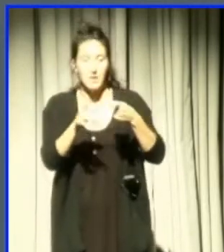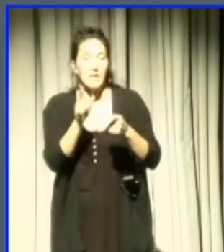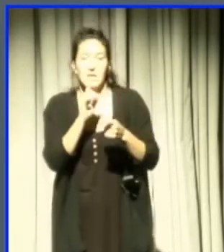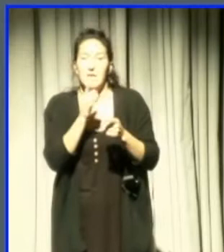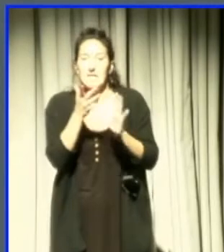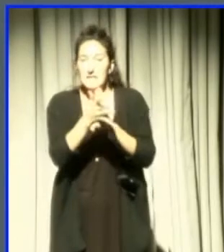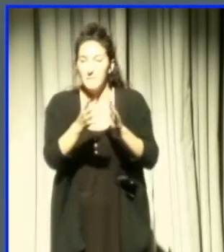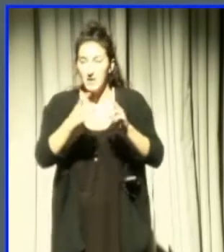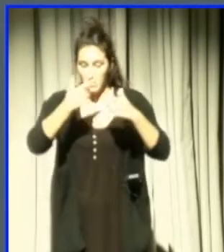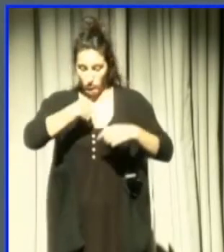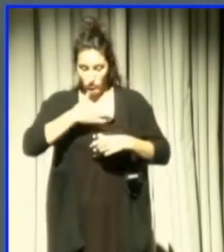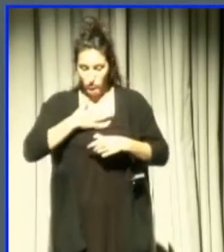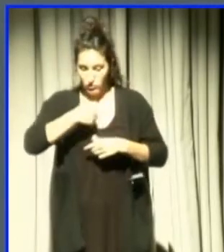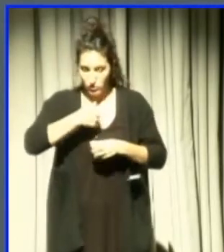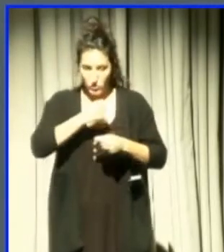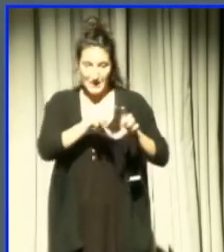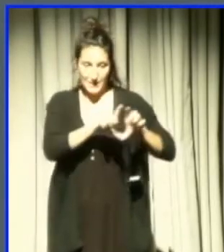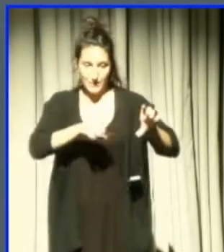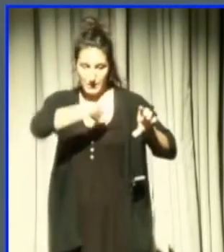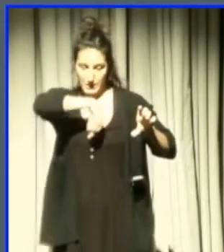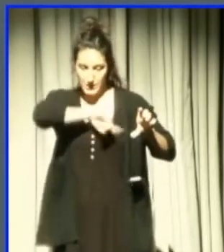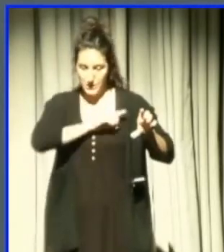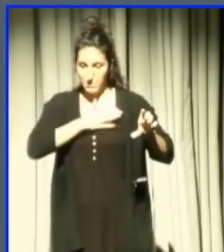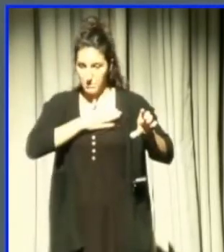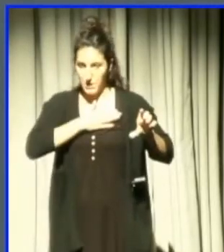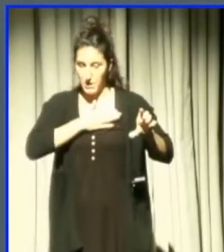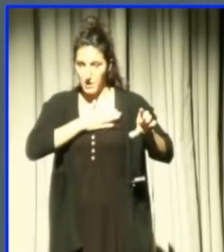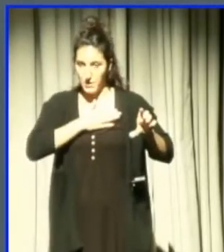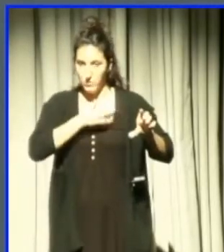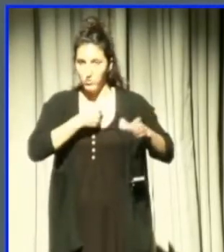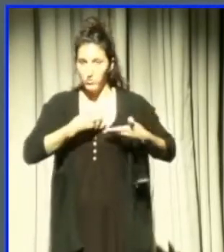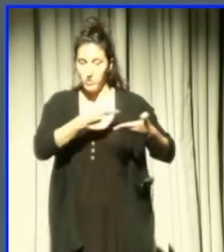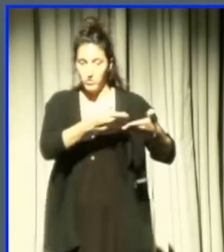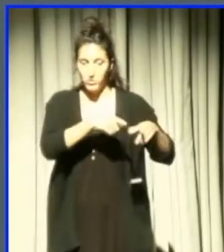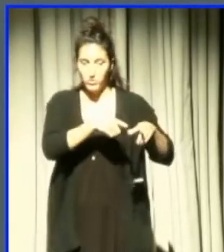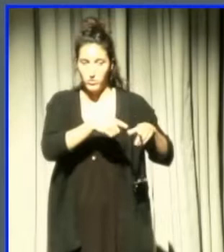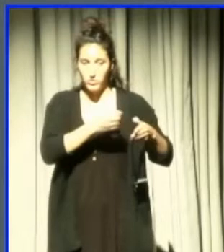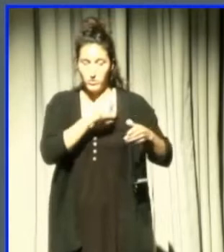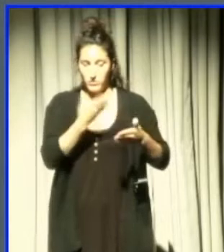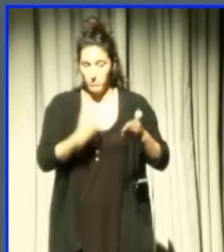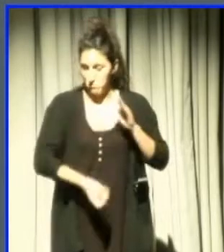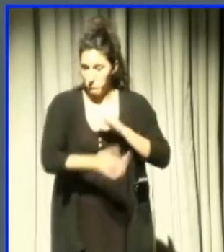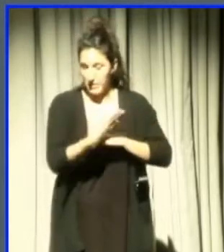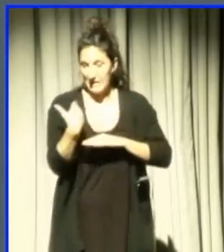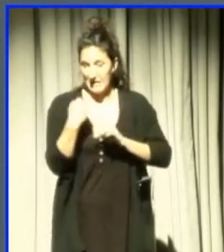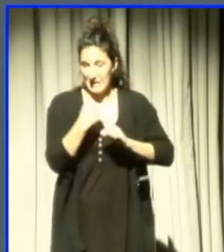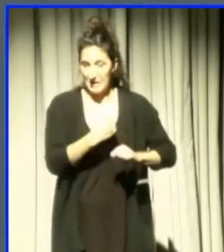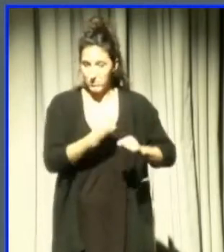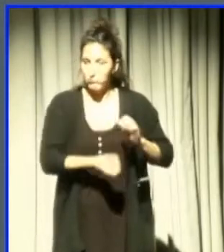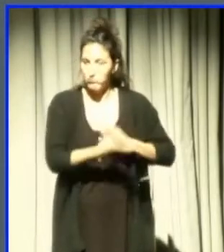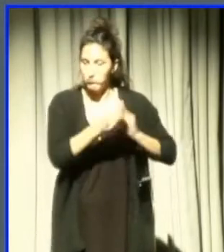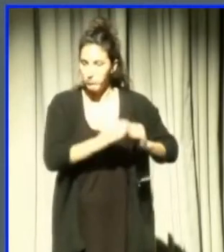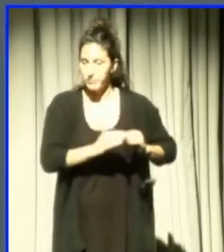company I helped found a few years ago. But given that that there was such a great introduction,